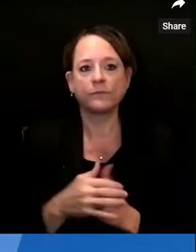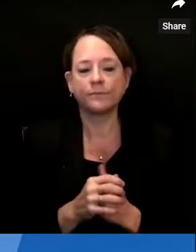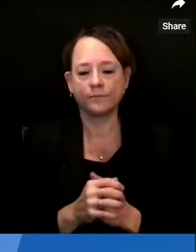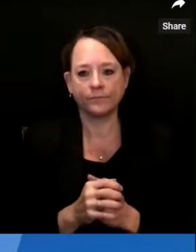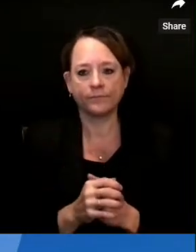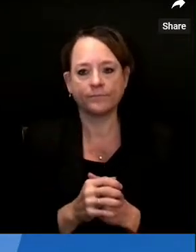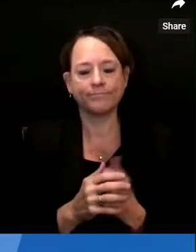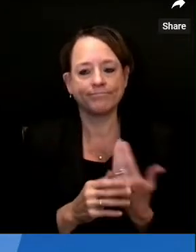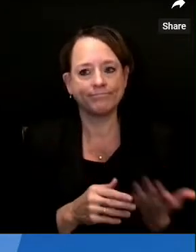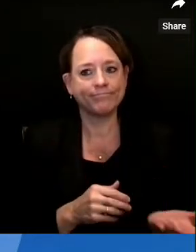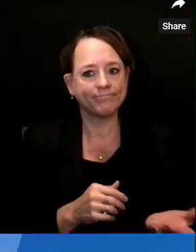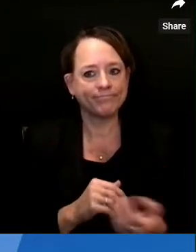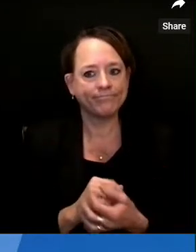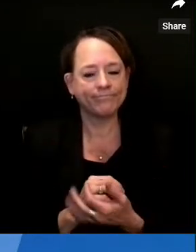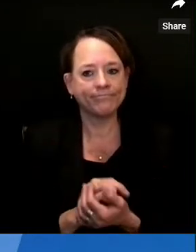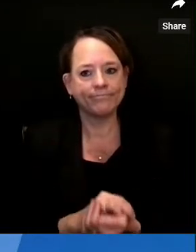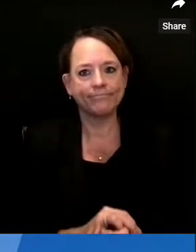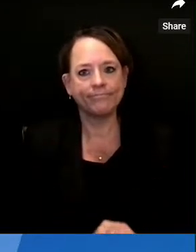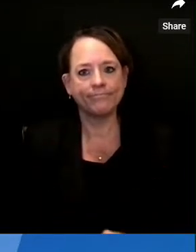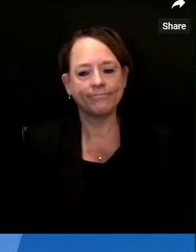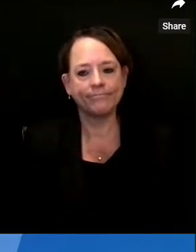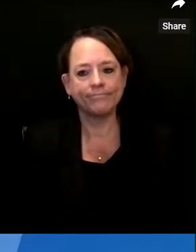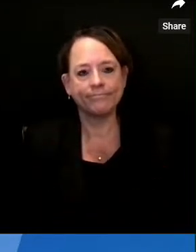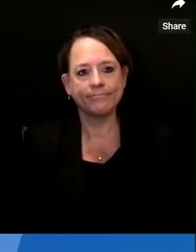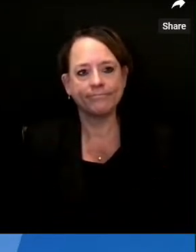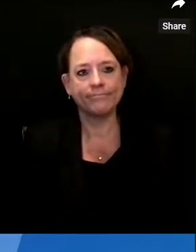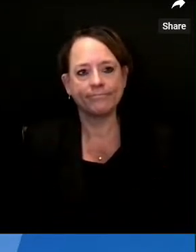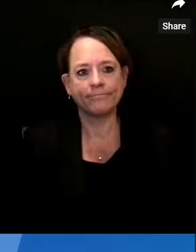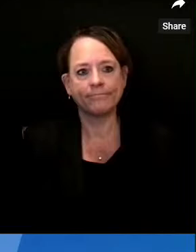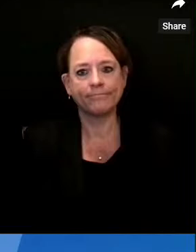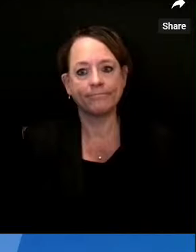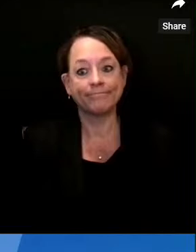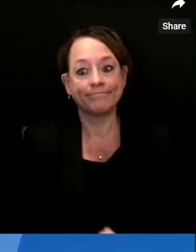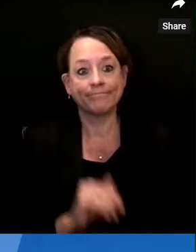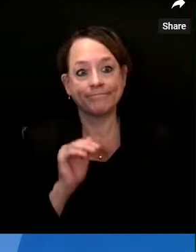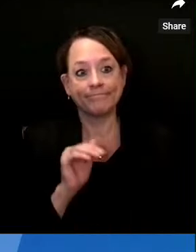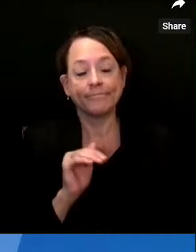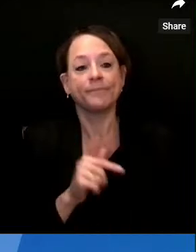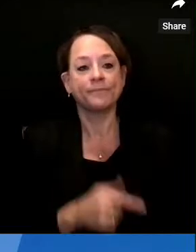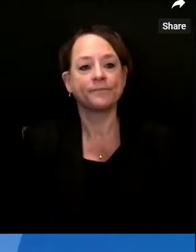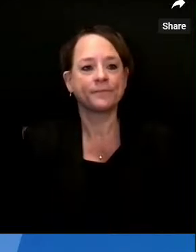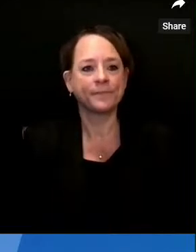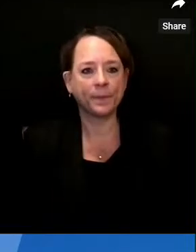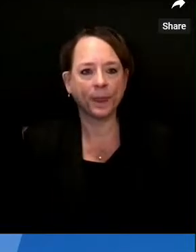Hi, thanks. Hi, thanks. I'd like to follow up on Scott's question, if I may.